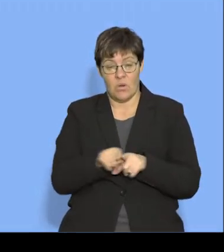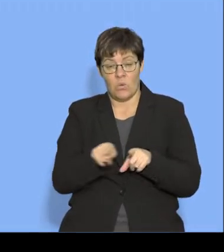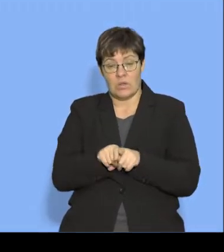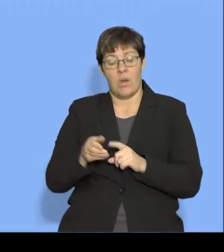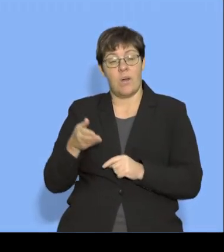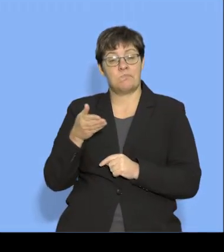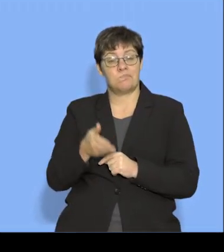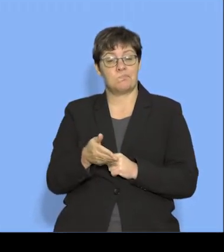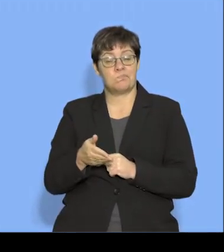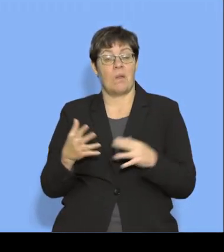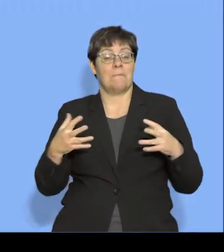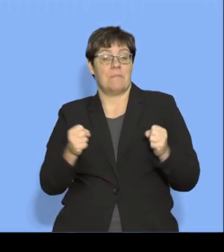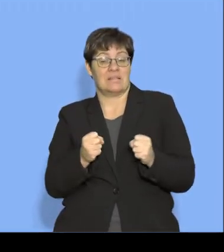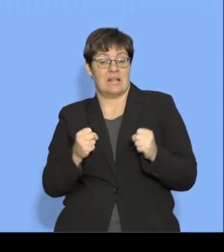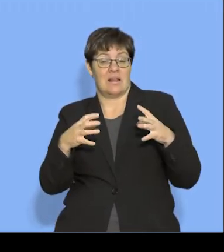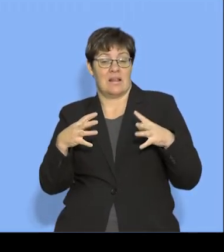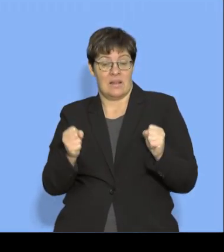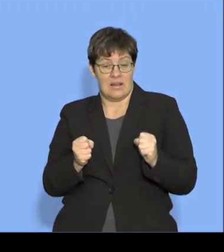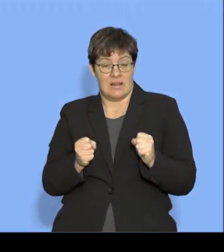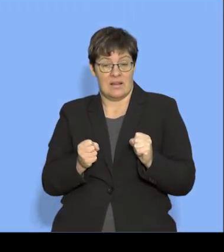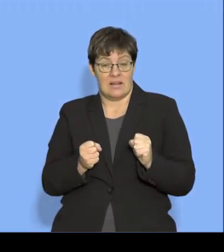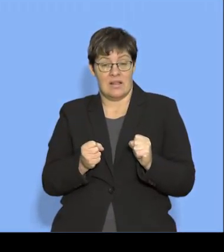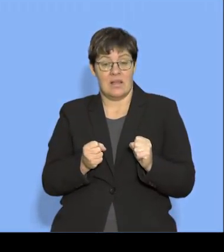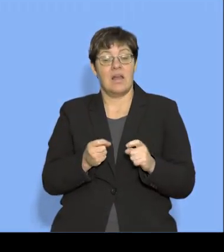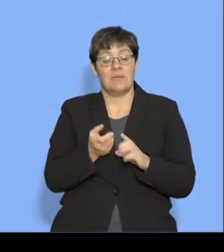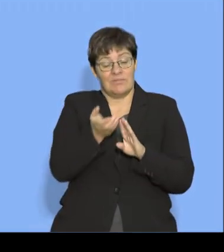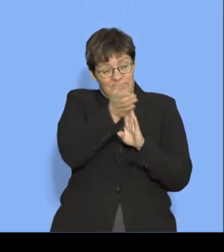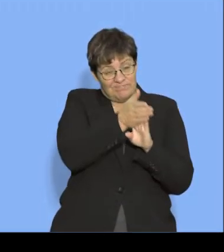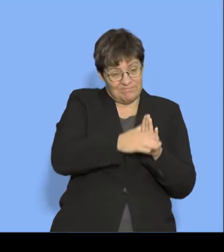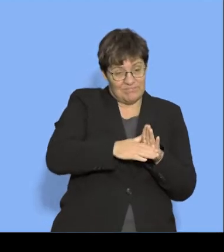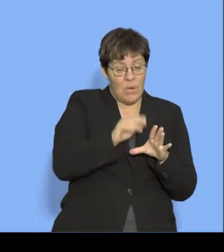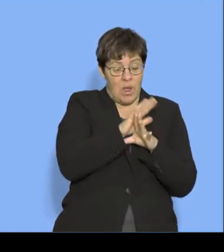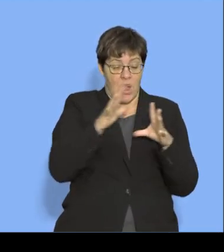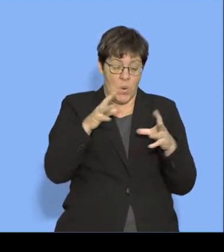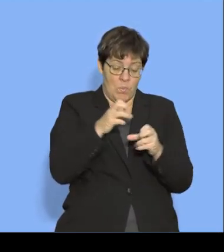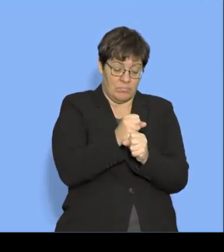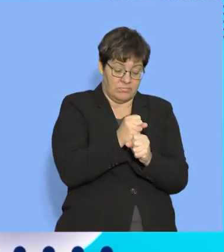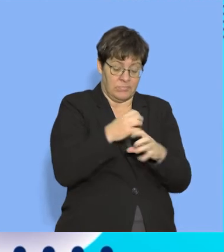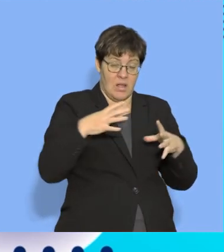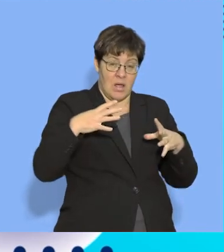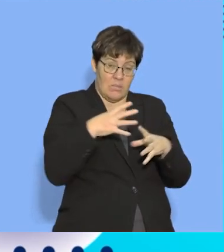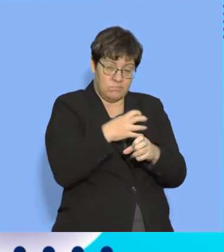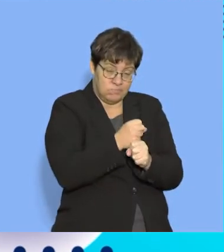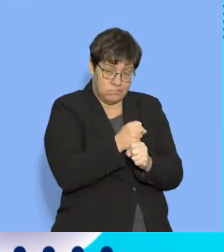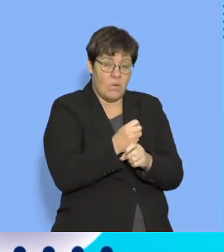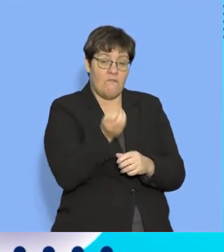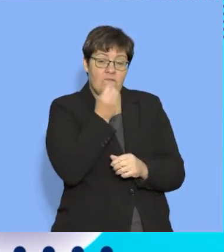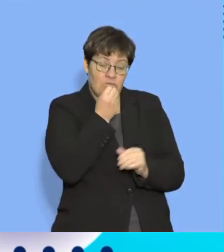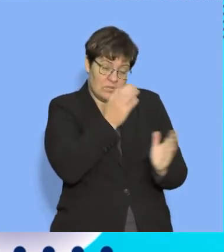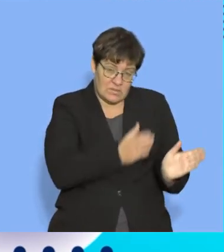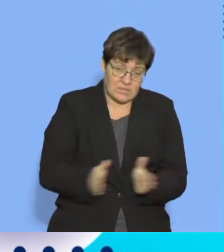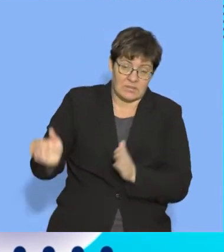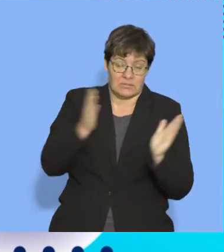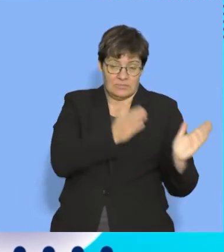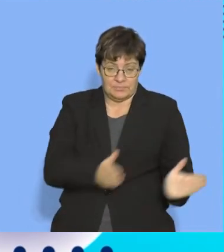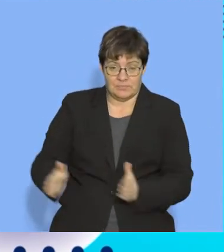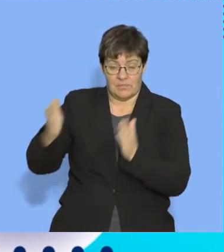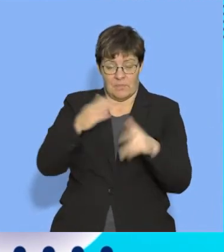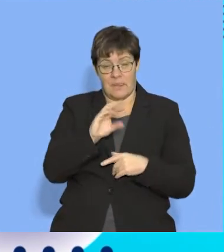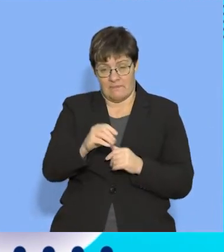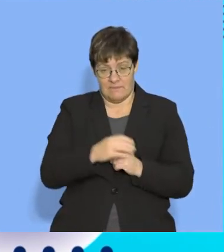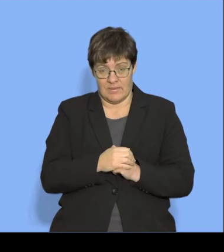also spoke about the presence of the muscles lining the intestine that allow for the contraction and propulsion of the food